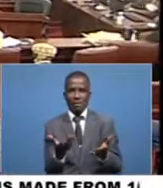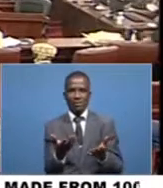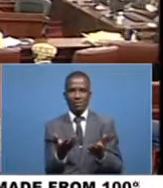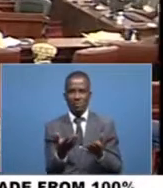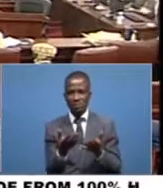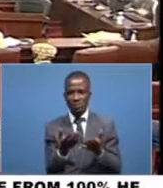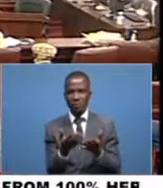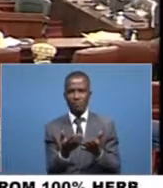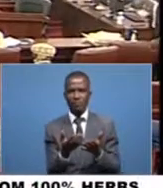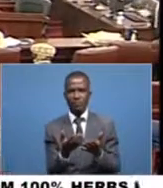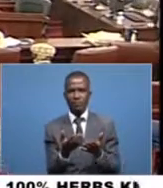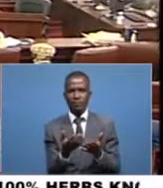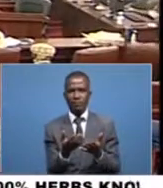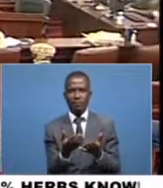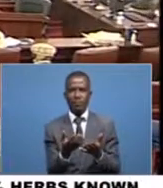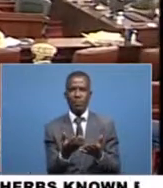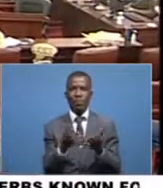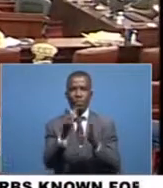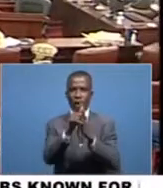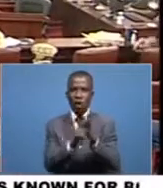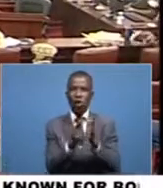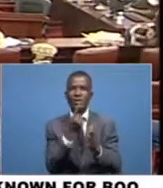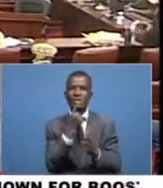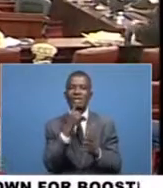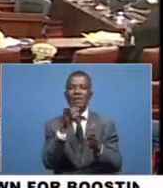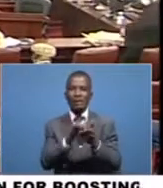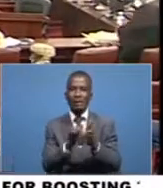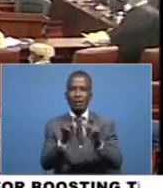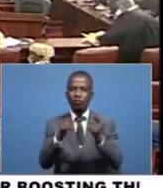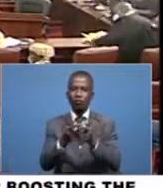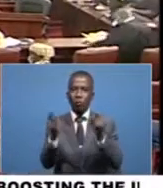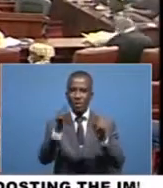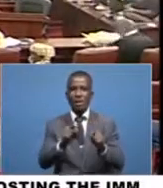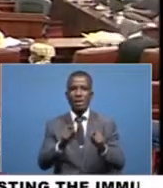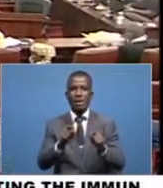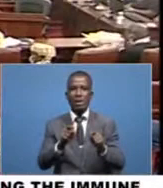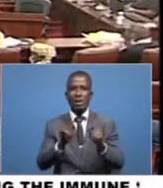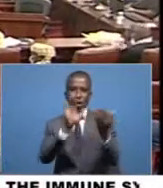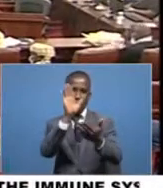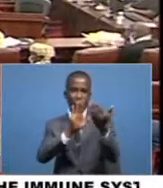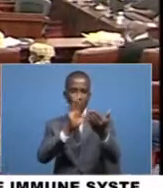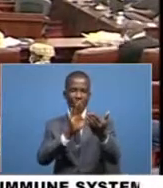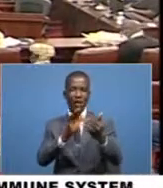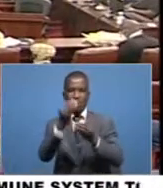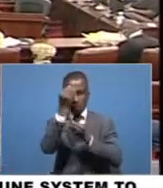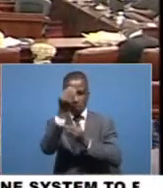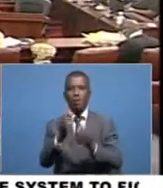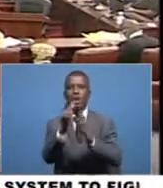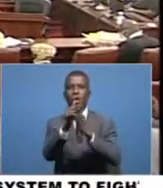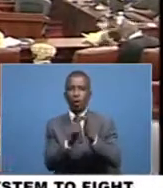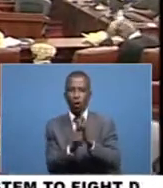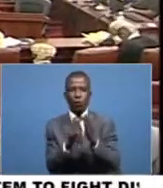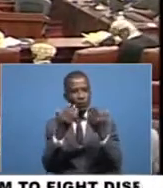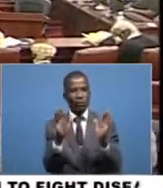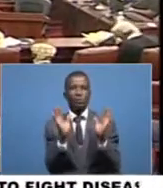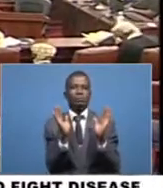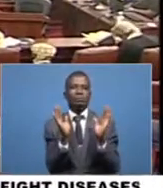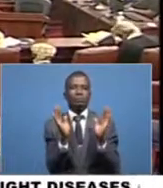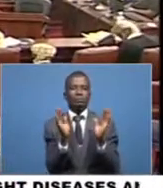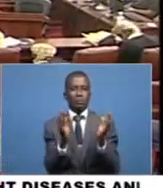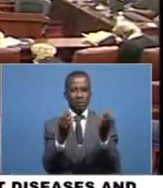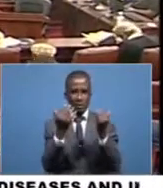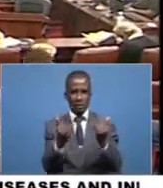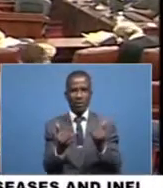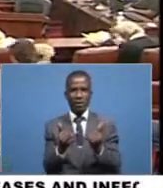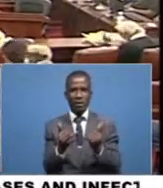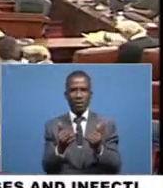any such authority. The law is that parties before this court must always comply with the no rules of procedure and settled practice regulating